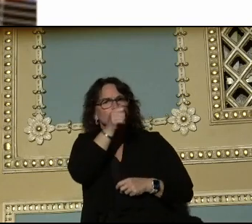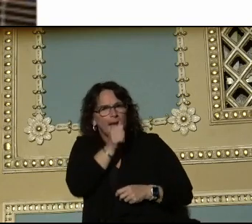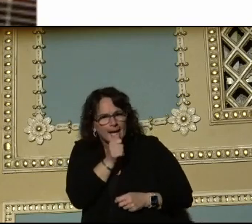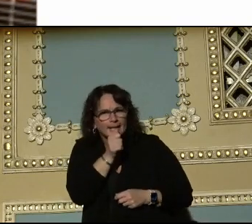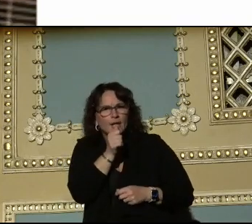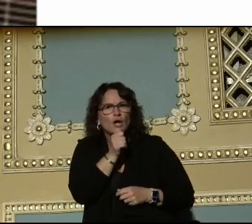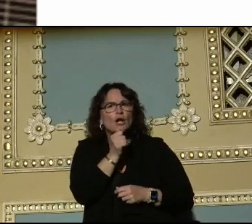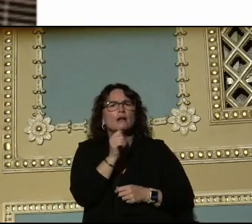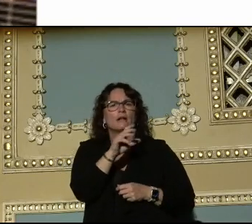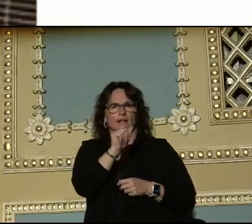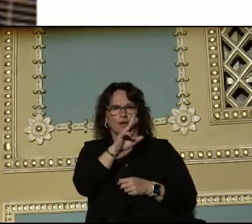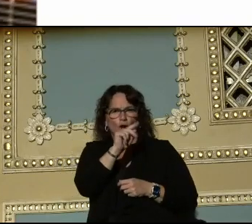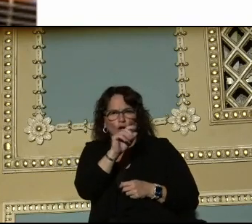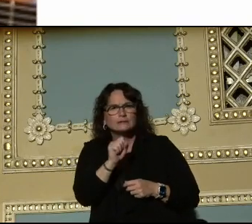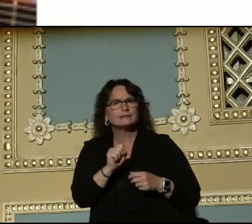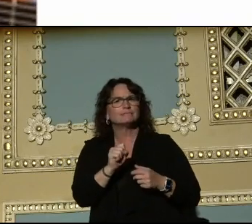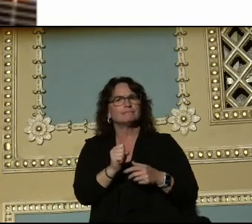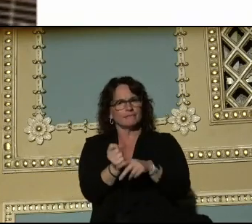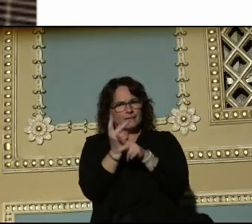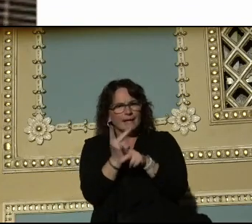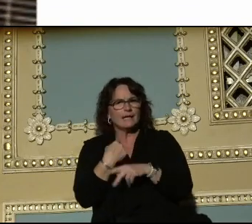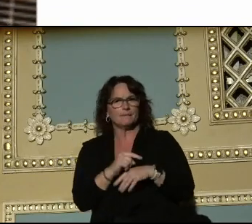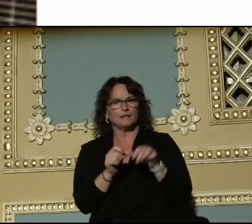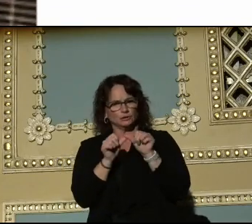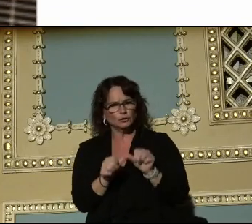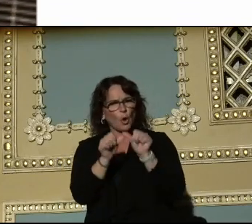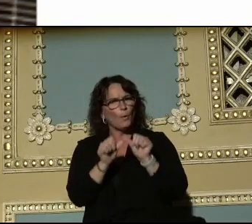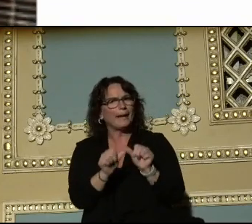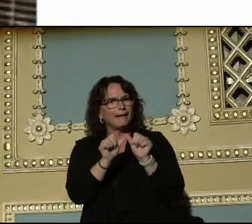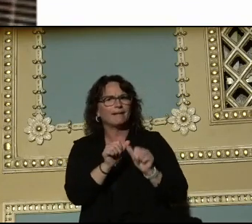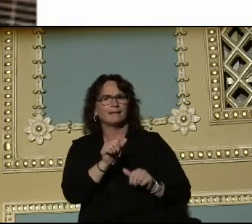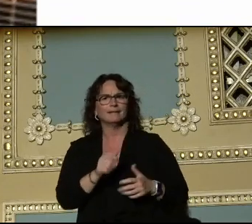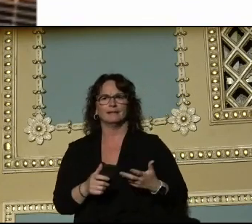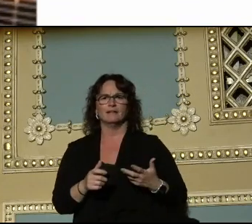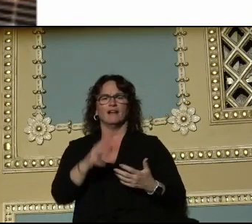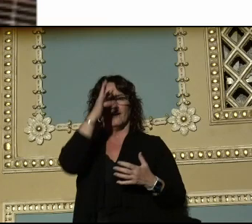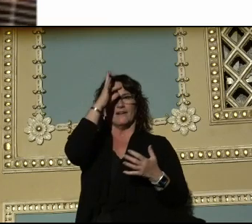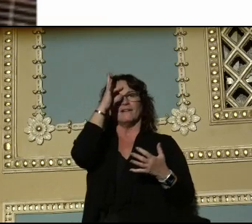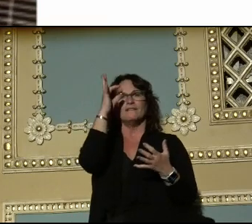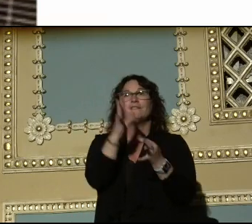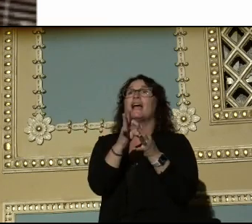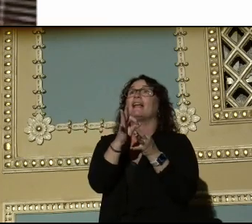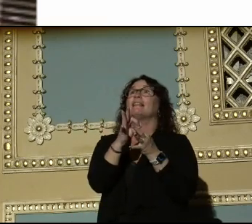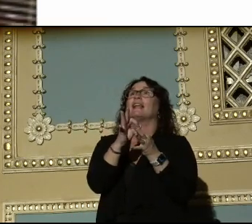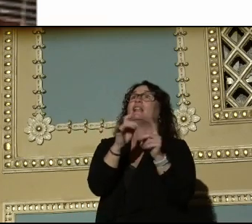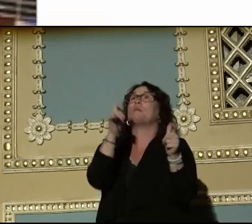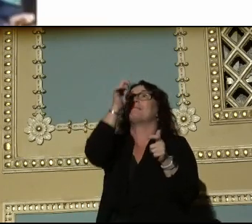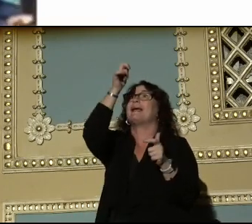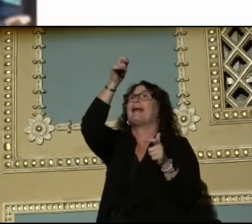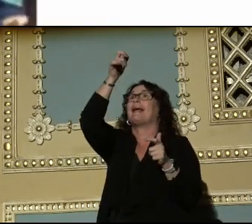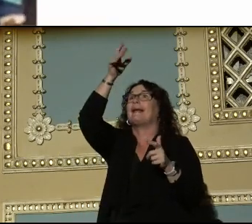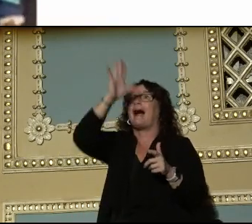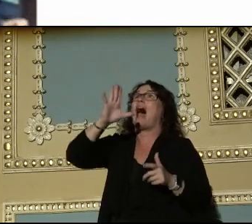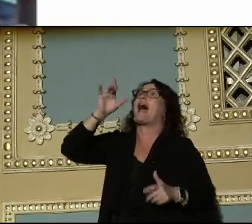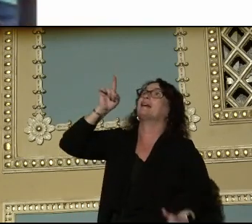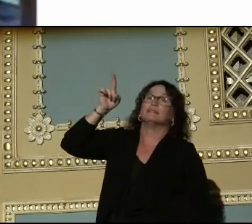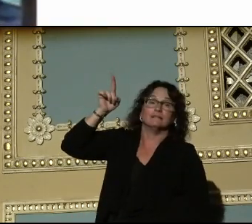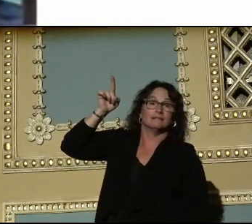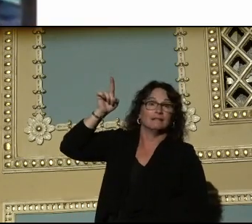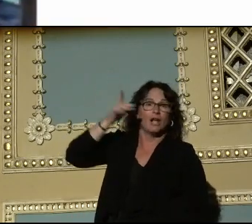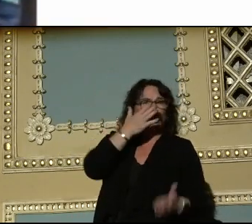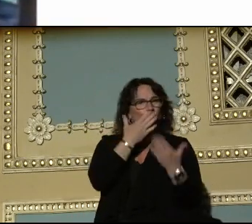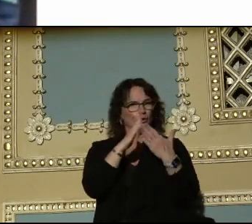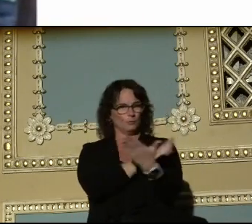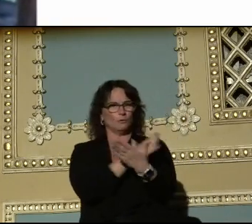know, they keep us going in times like this. Faith in the big guy and some good music. And I started one the other day.